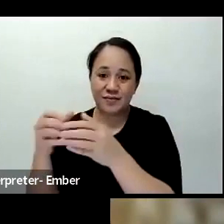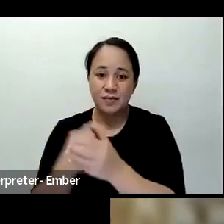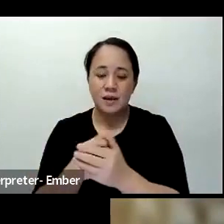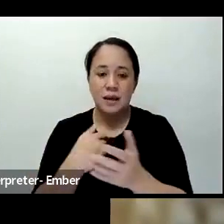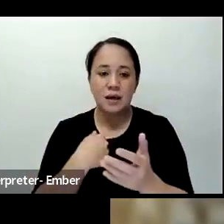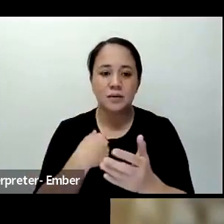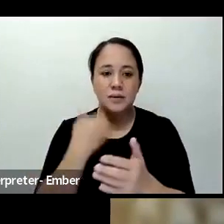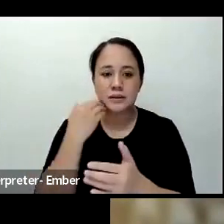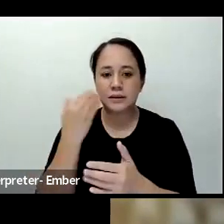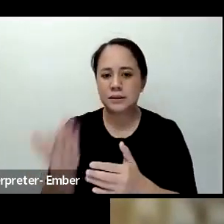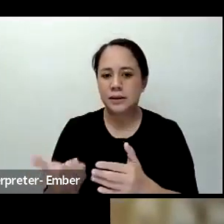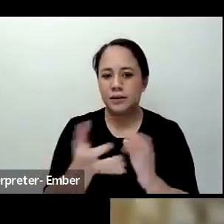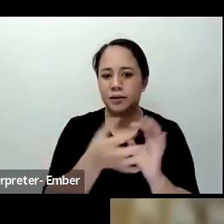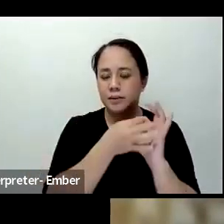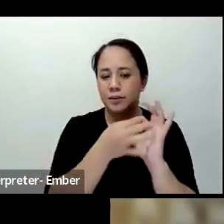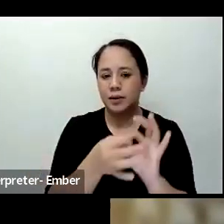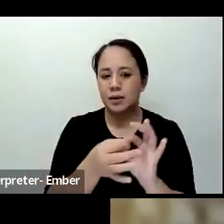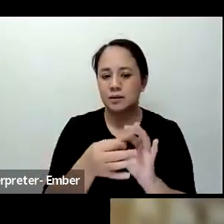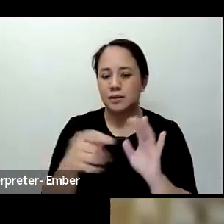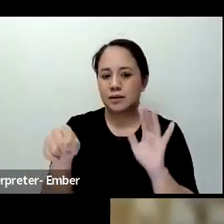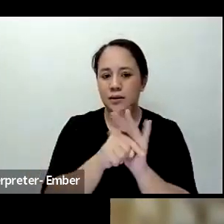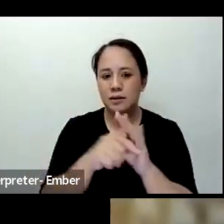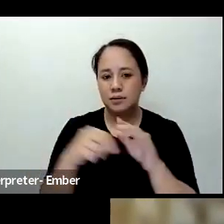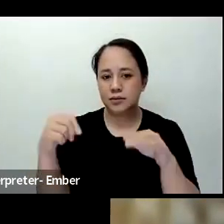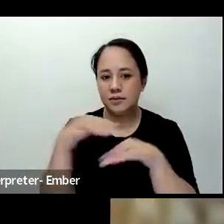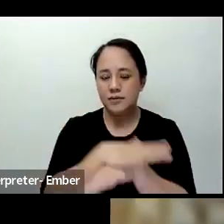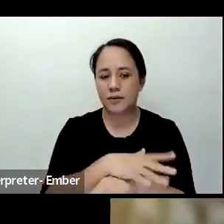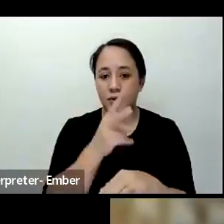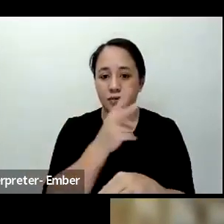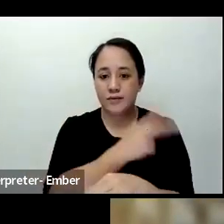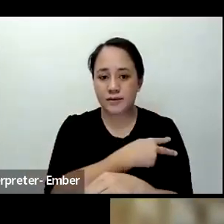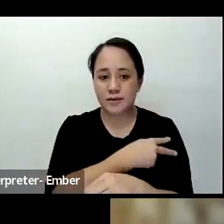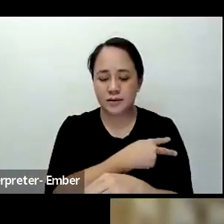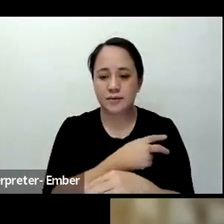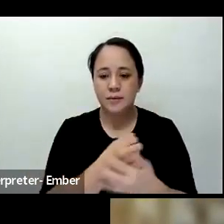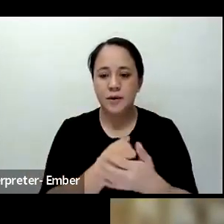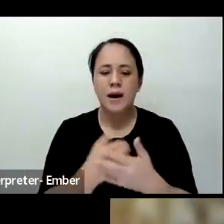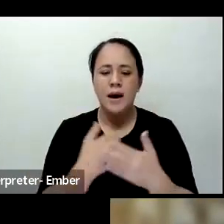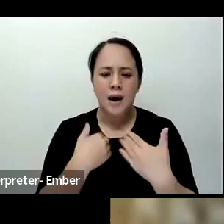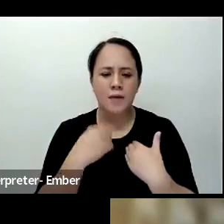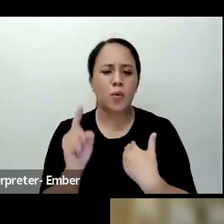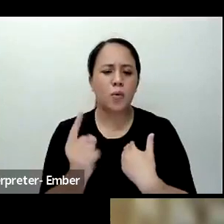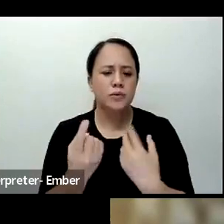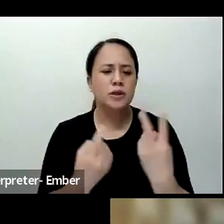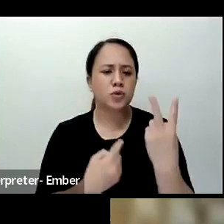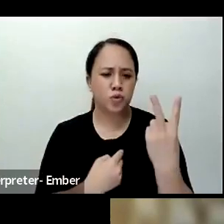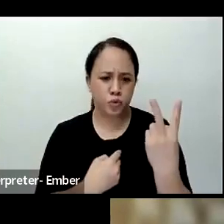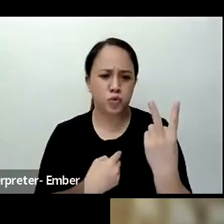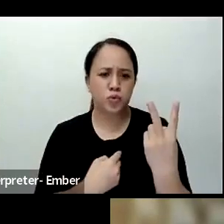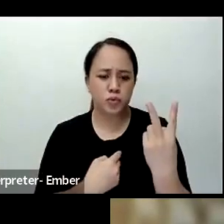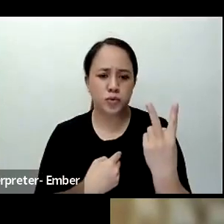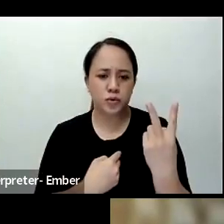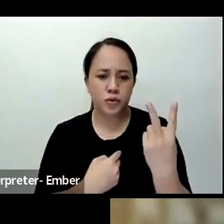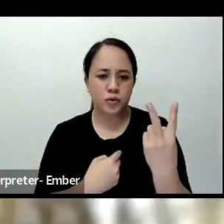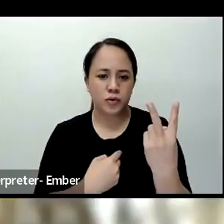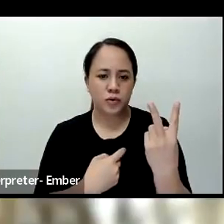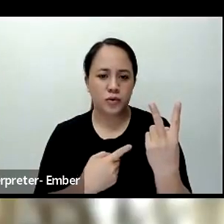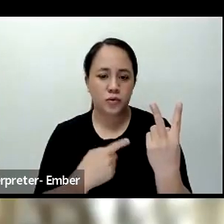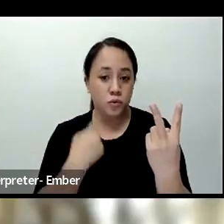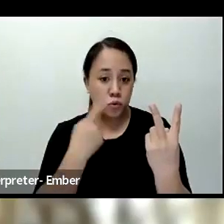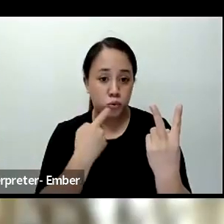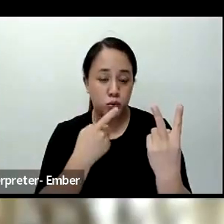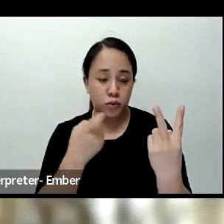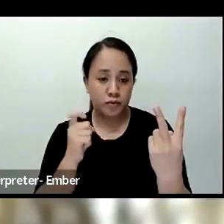death from adverse effects of the vaccine, there were only 2 noted by